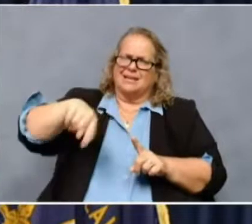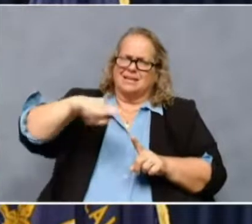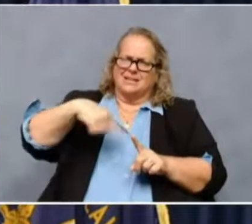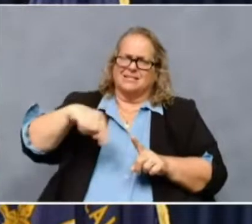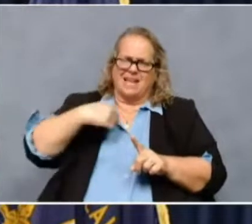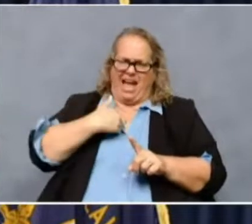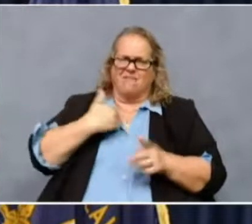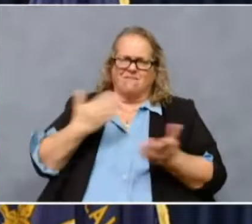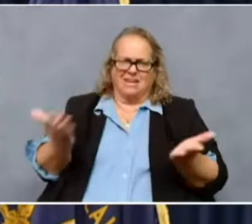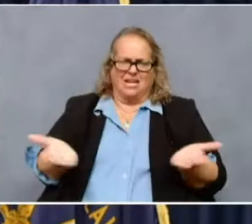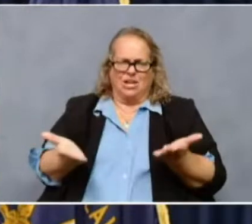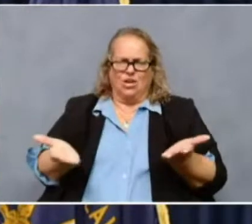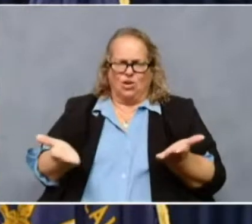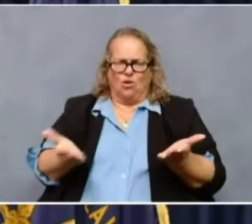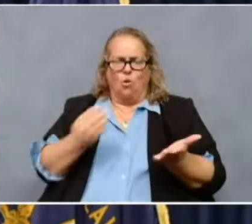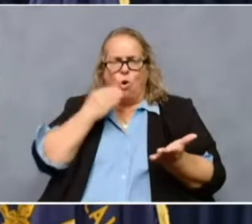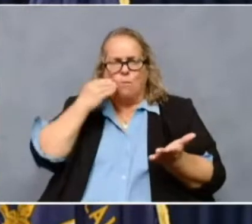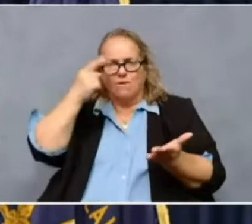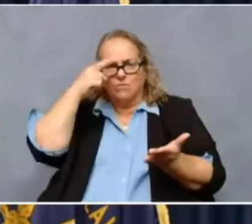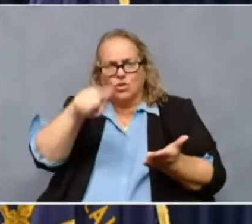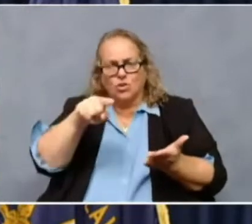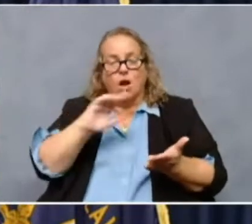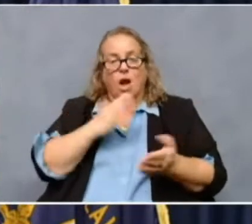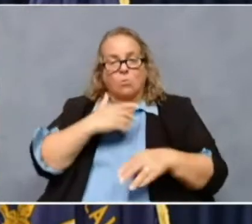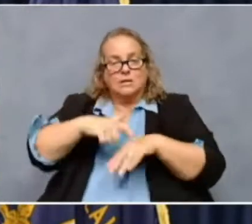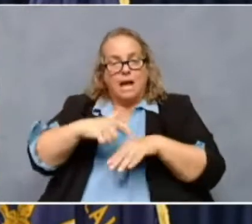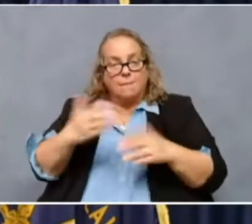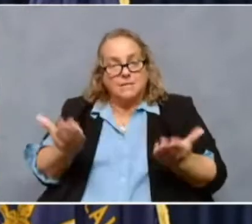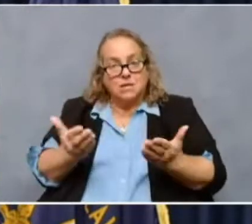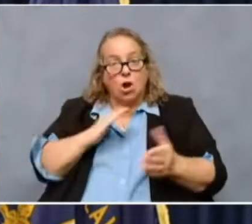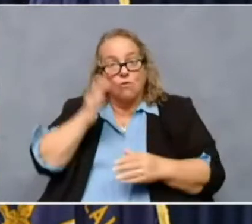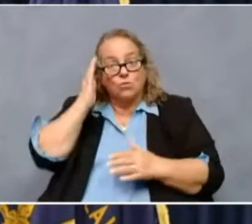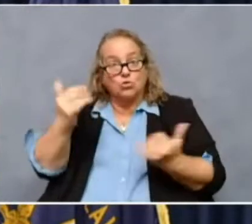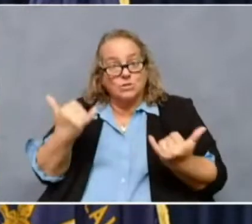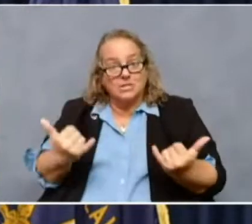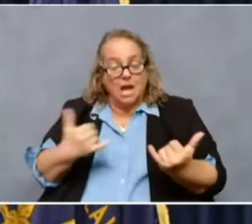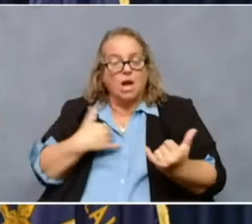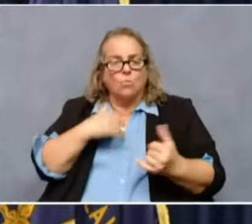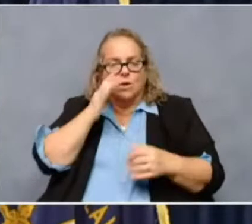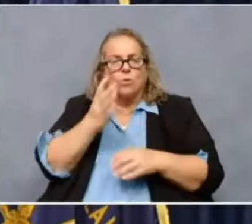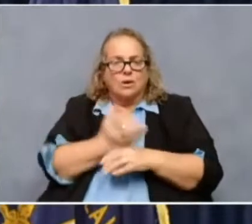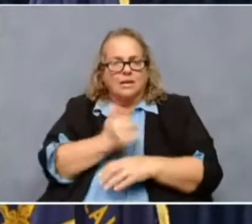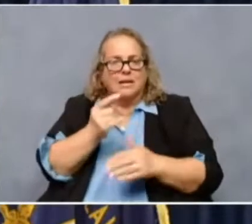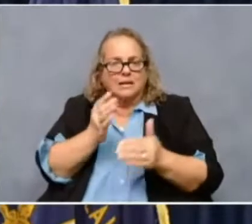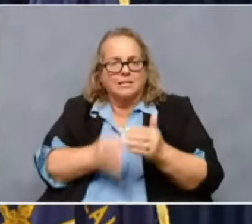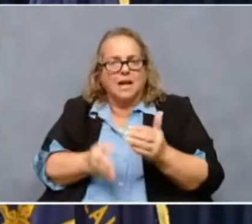there. So our time is here, our future is now, and we're going to get it done. Thank you all very much.